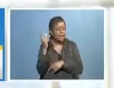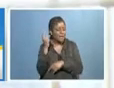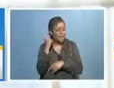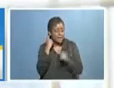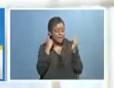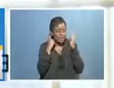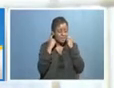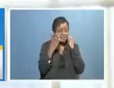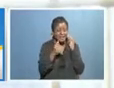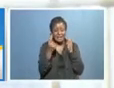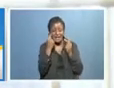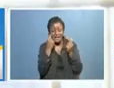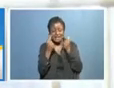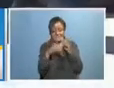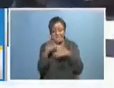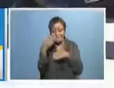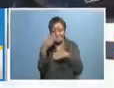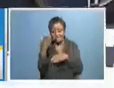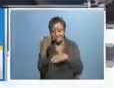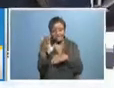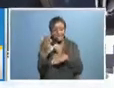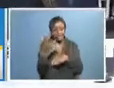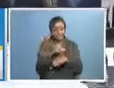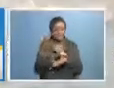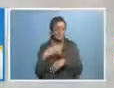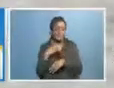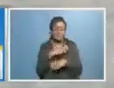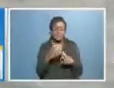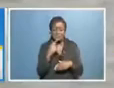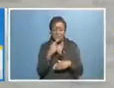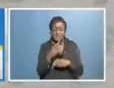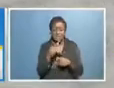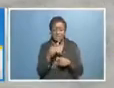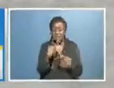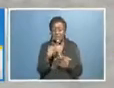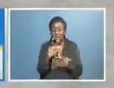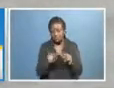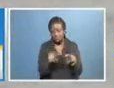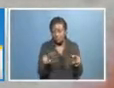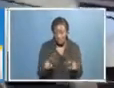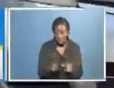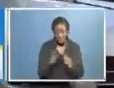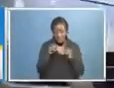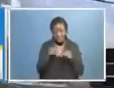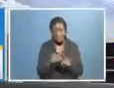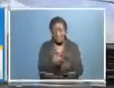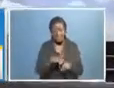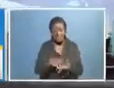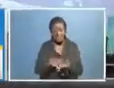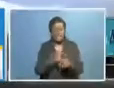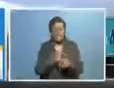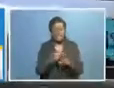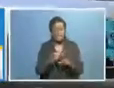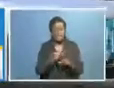there. Police Commissioner Clayton Fernander detailing both ground and maritime operations set for enhancements, all designed